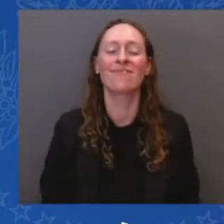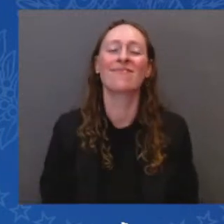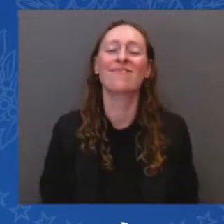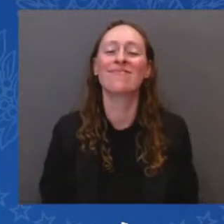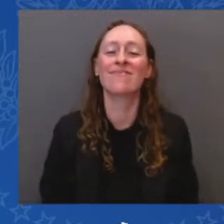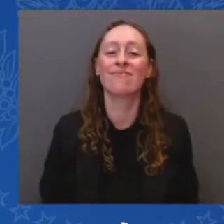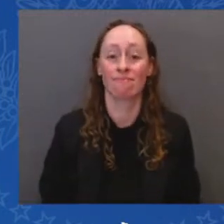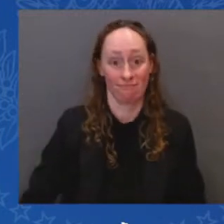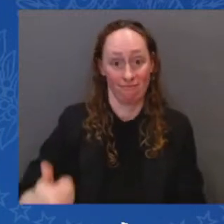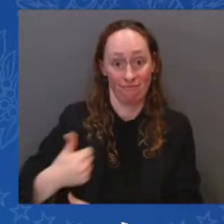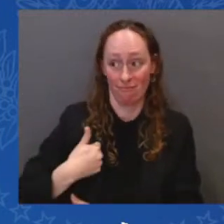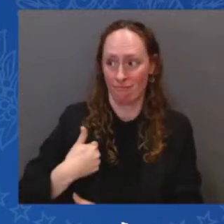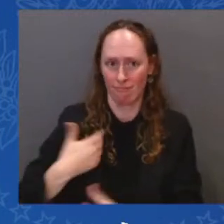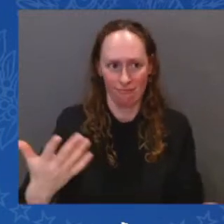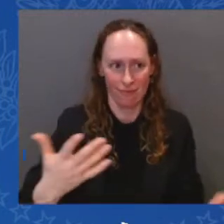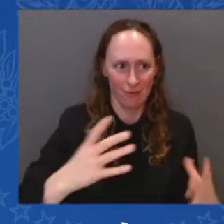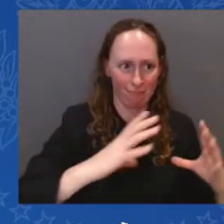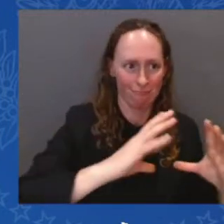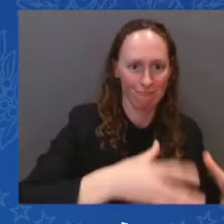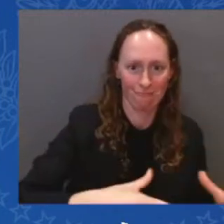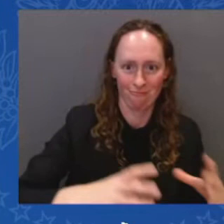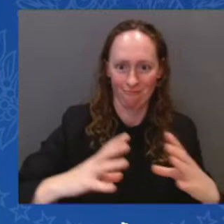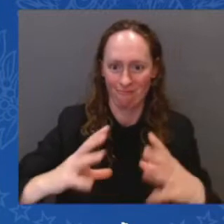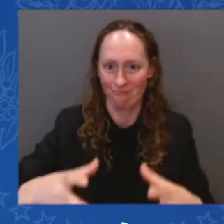passion and skill as chairman.